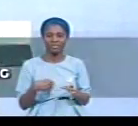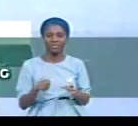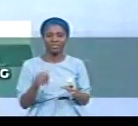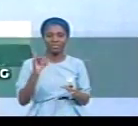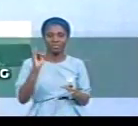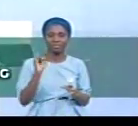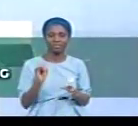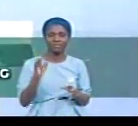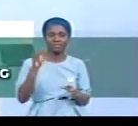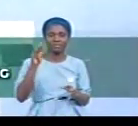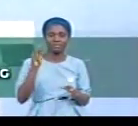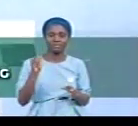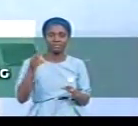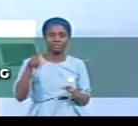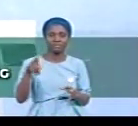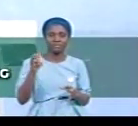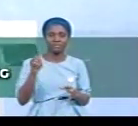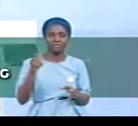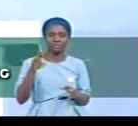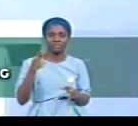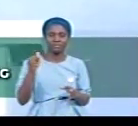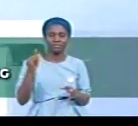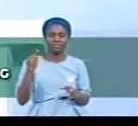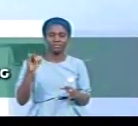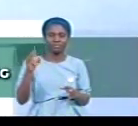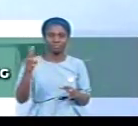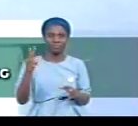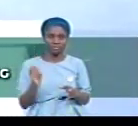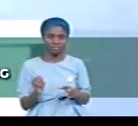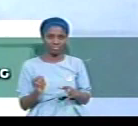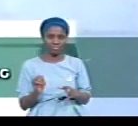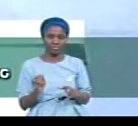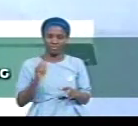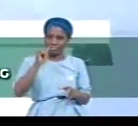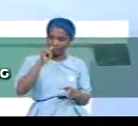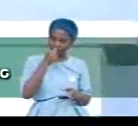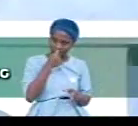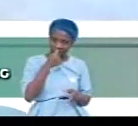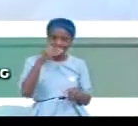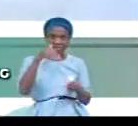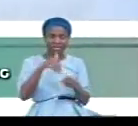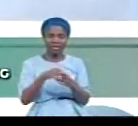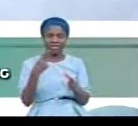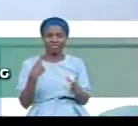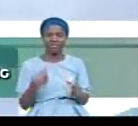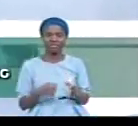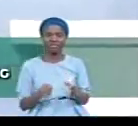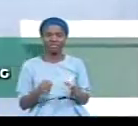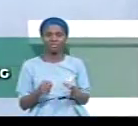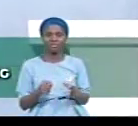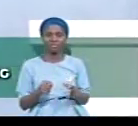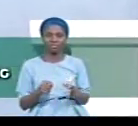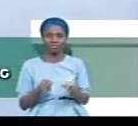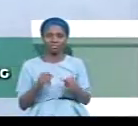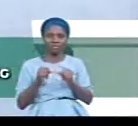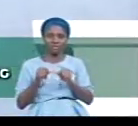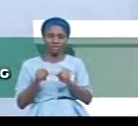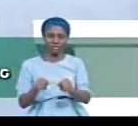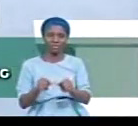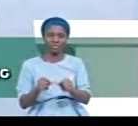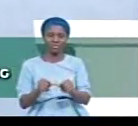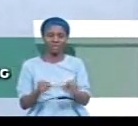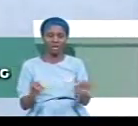imperative perseverance in the sustaining measure of